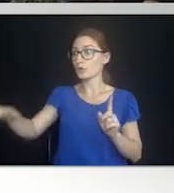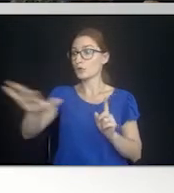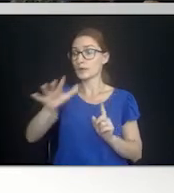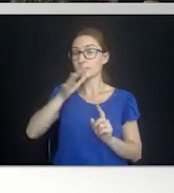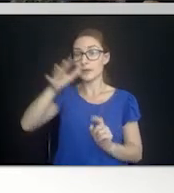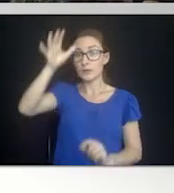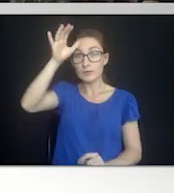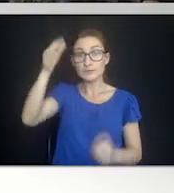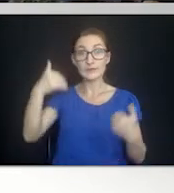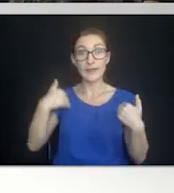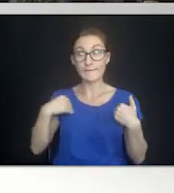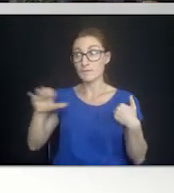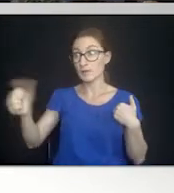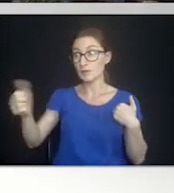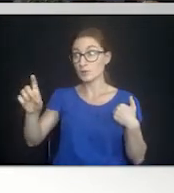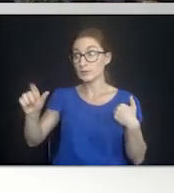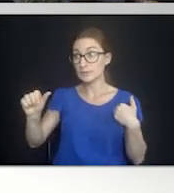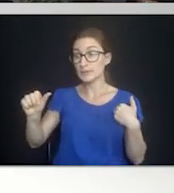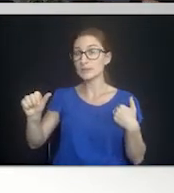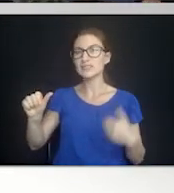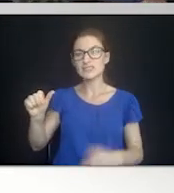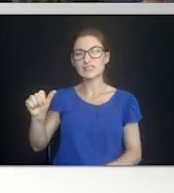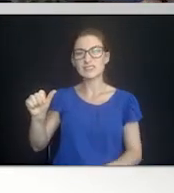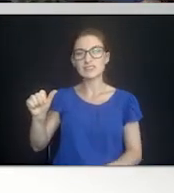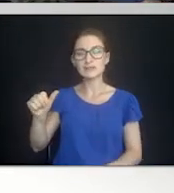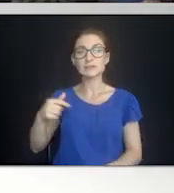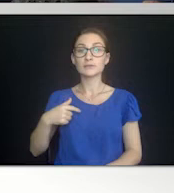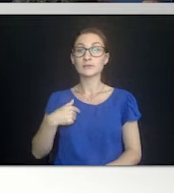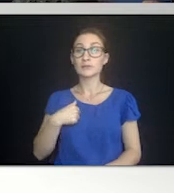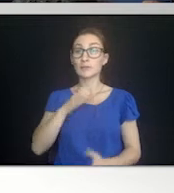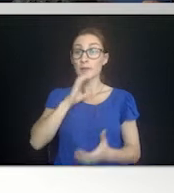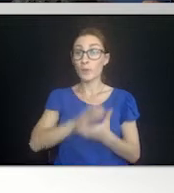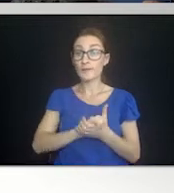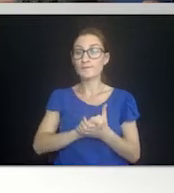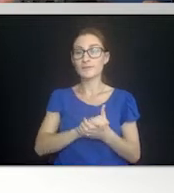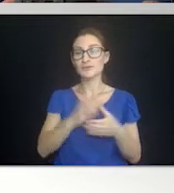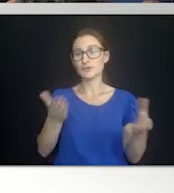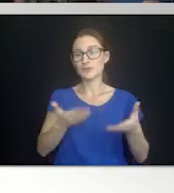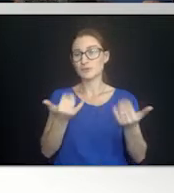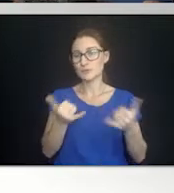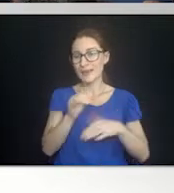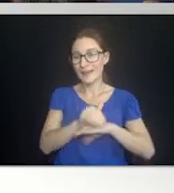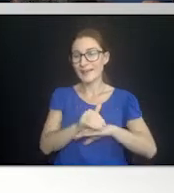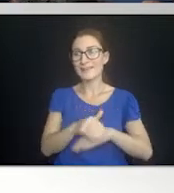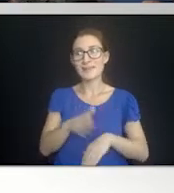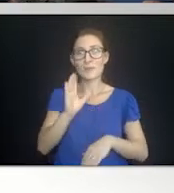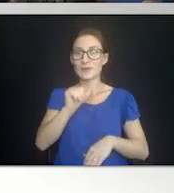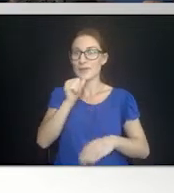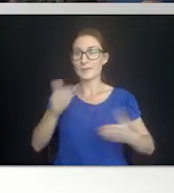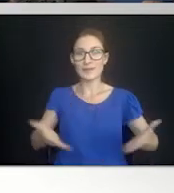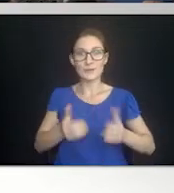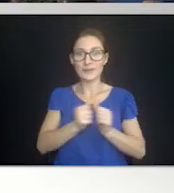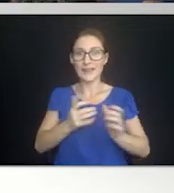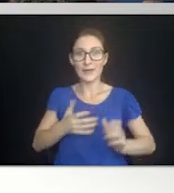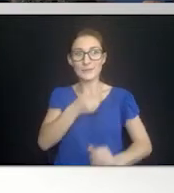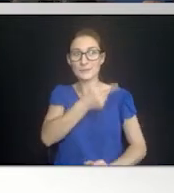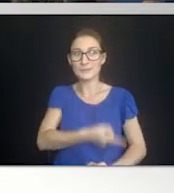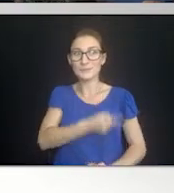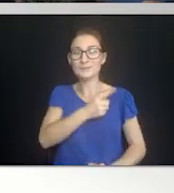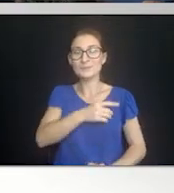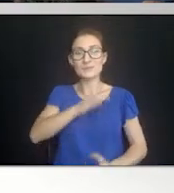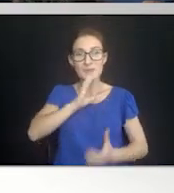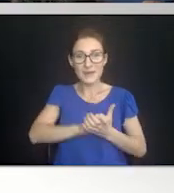other parents with children with other conditions, and my wife, Diane, who's with me tonight, I wouldn't be here if it wasn't for